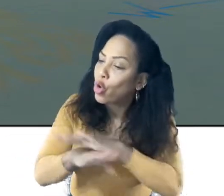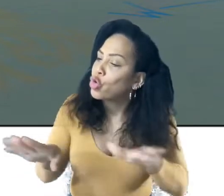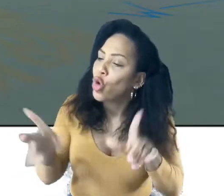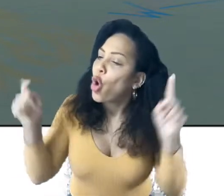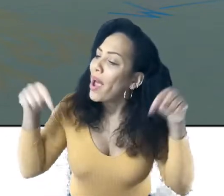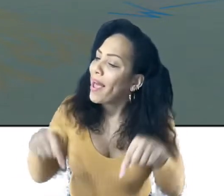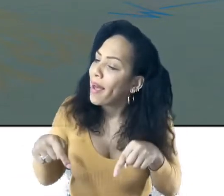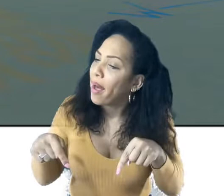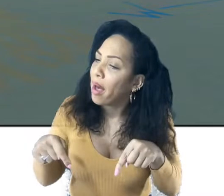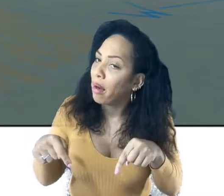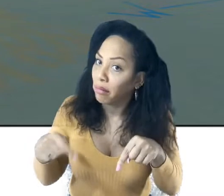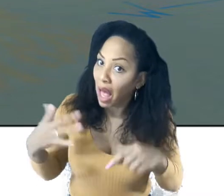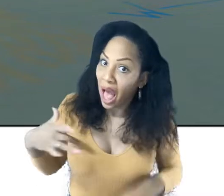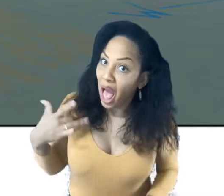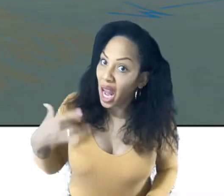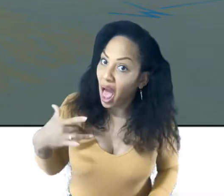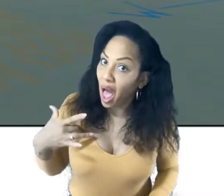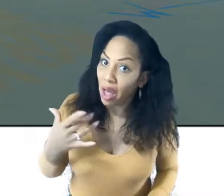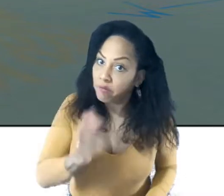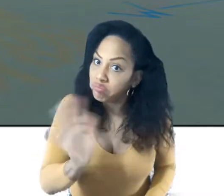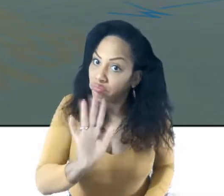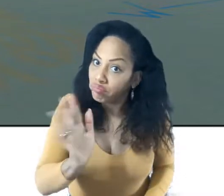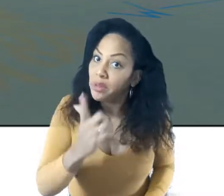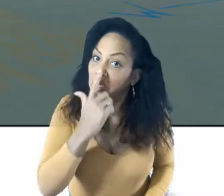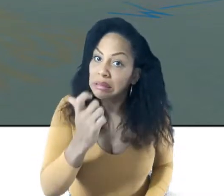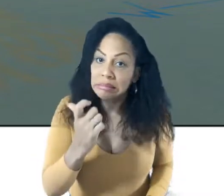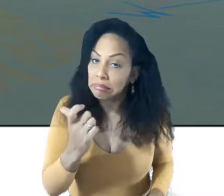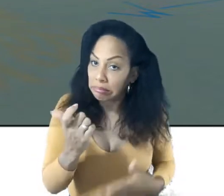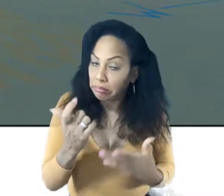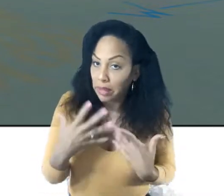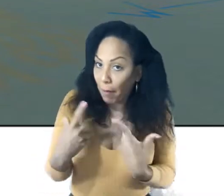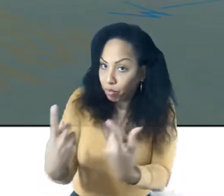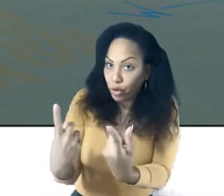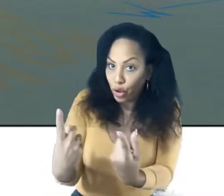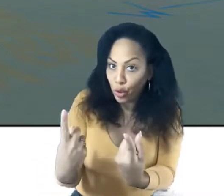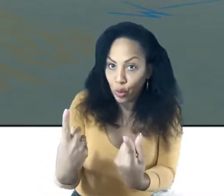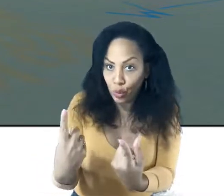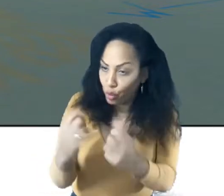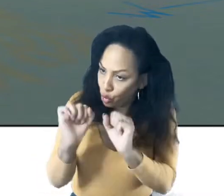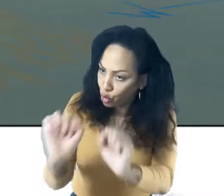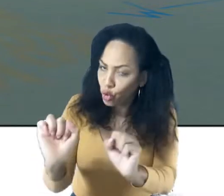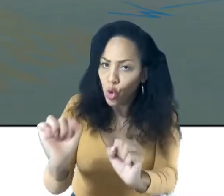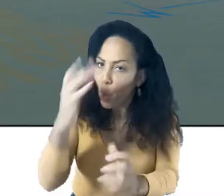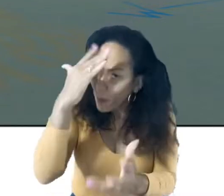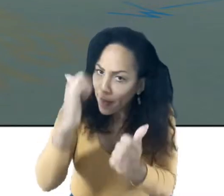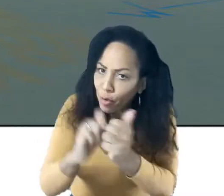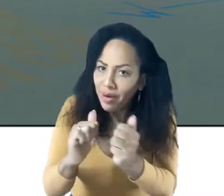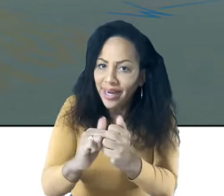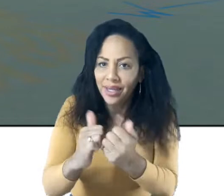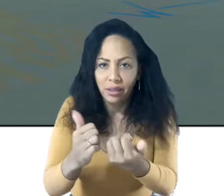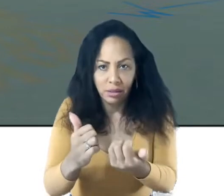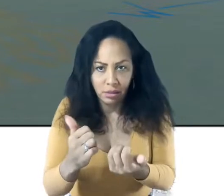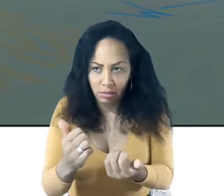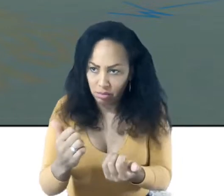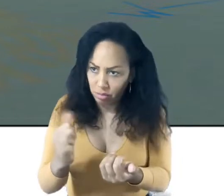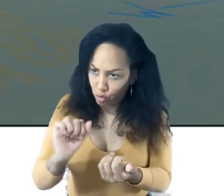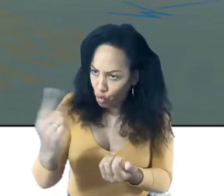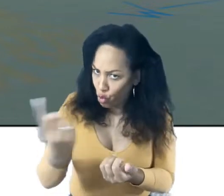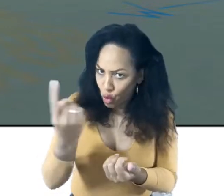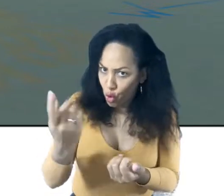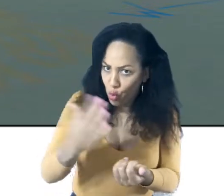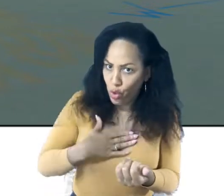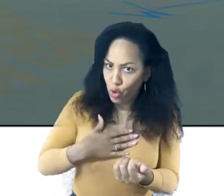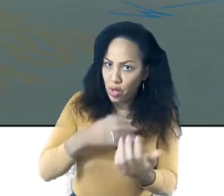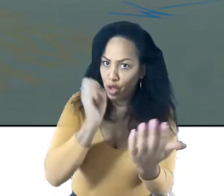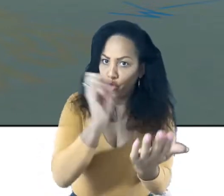necessarily have to be alive. It's up to you. It's about your life. Who would you put on your map? and we had